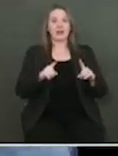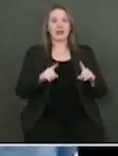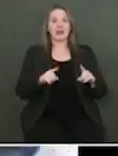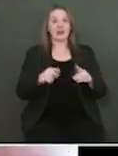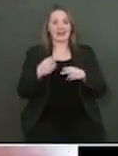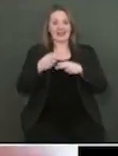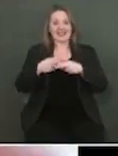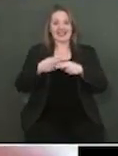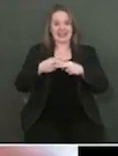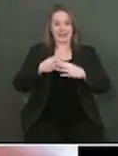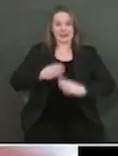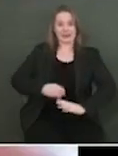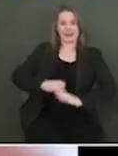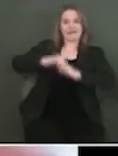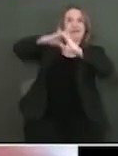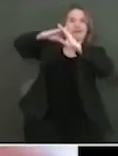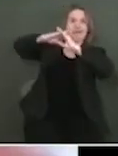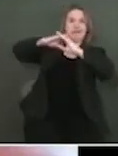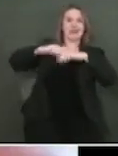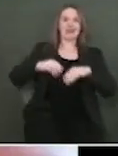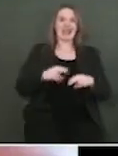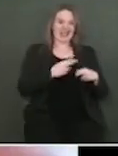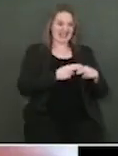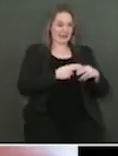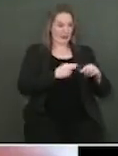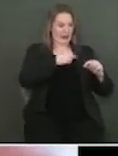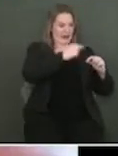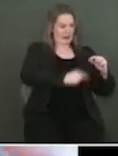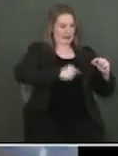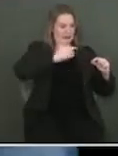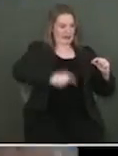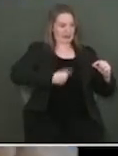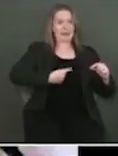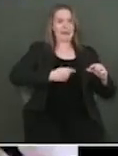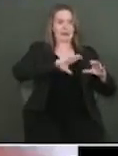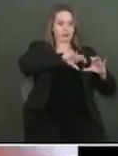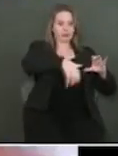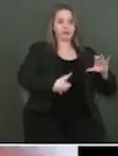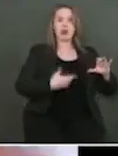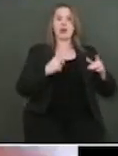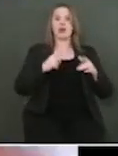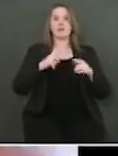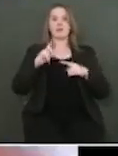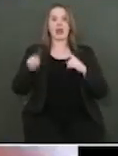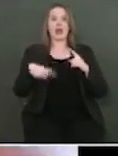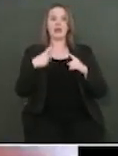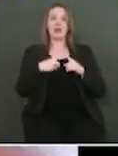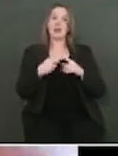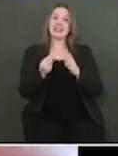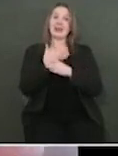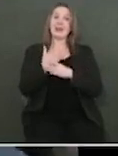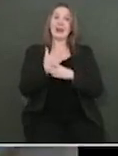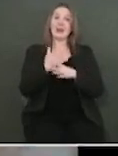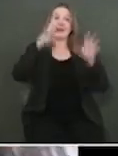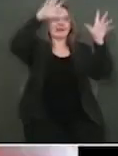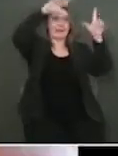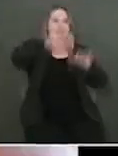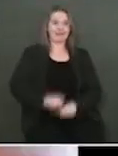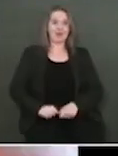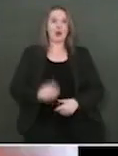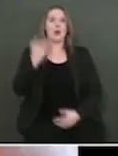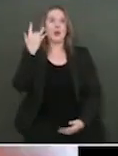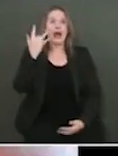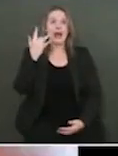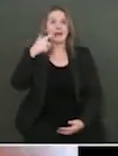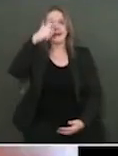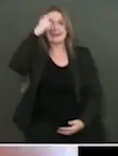structures, put temporary insulation and heating elements on, and then take all that off once we get into the spring, because in the summer we need to cool